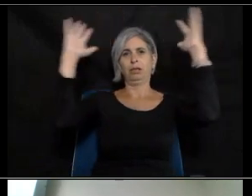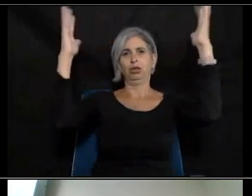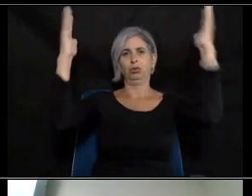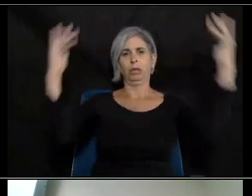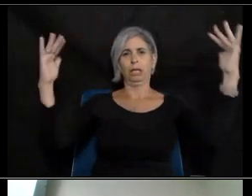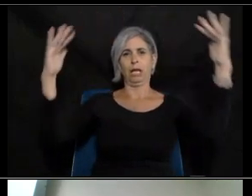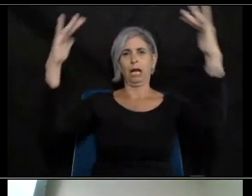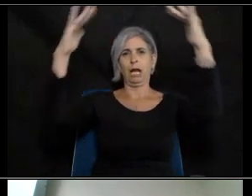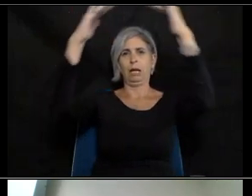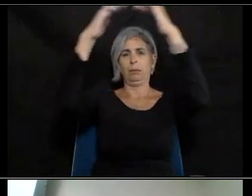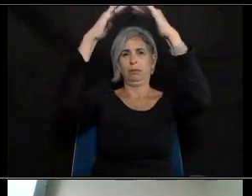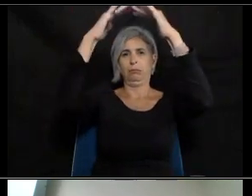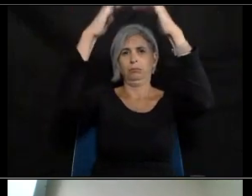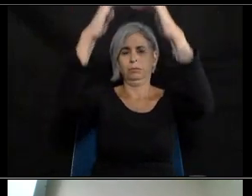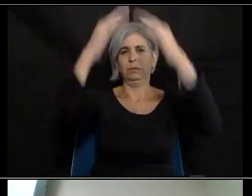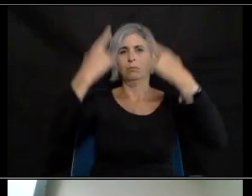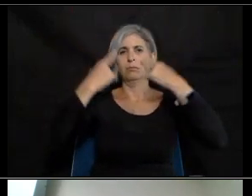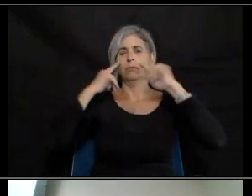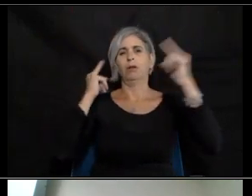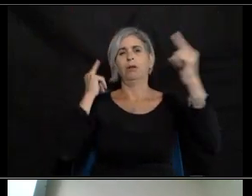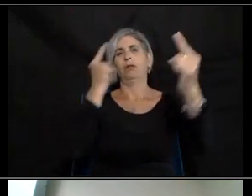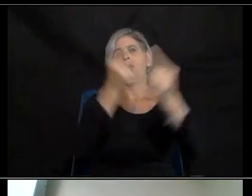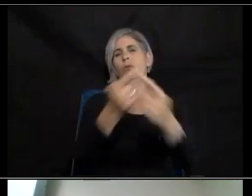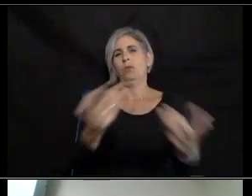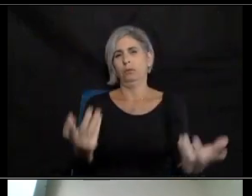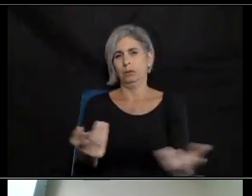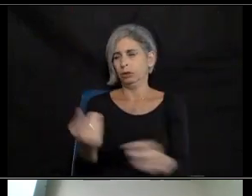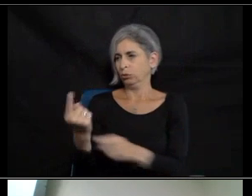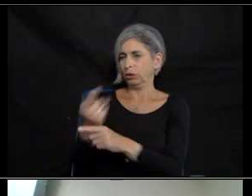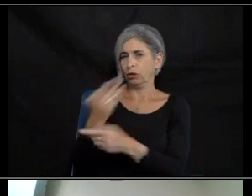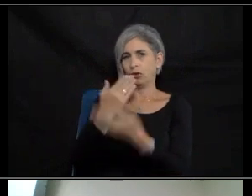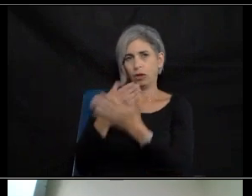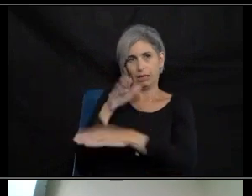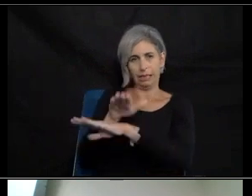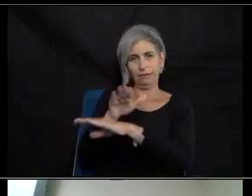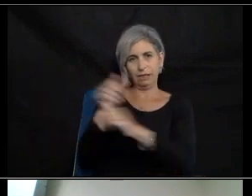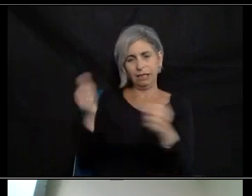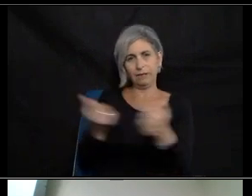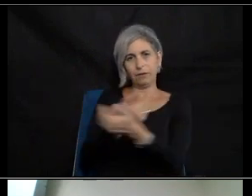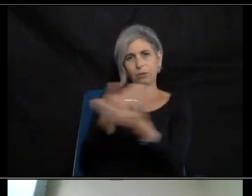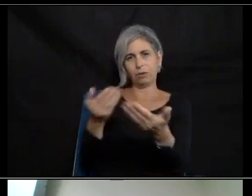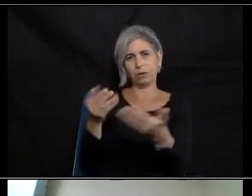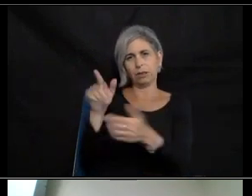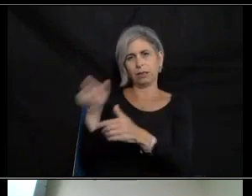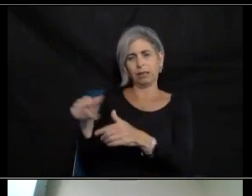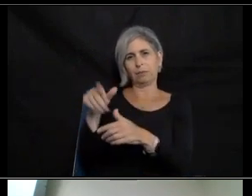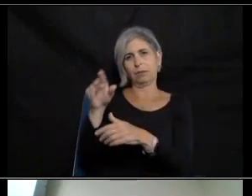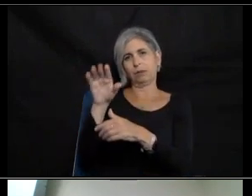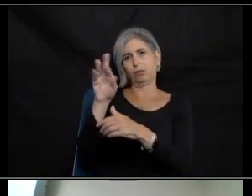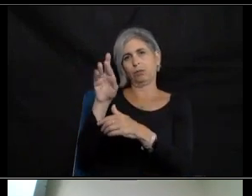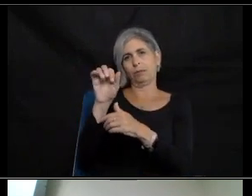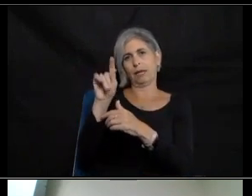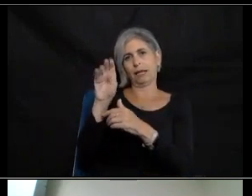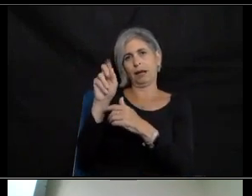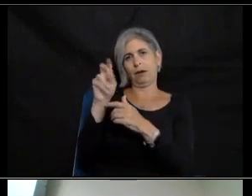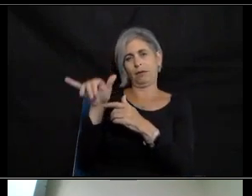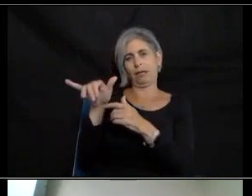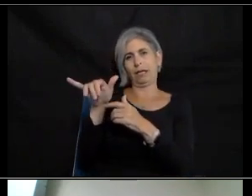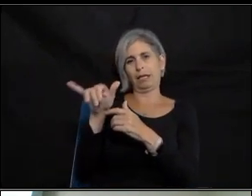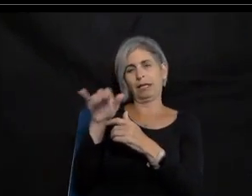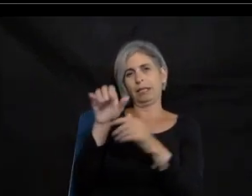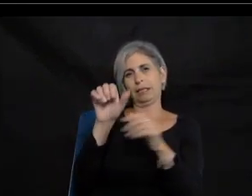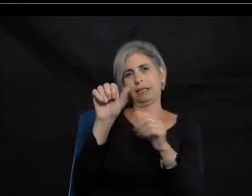can do to achieve those goals. Correct. Good evening, everyone. It's Rebecca Harvey, sustainability coordinator. I take it